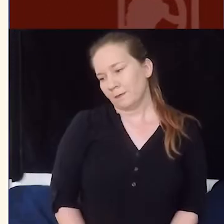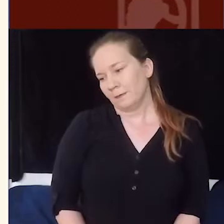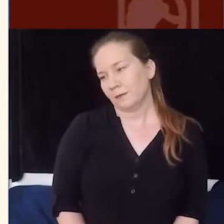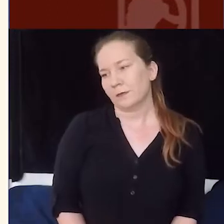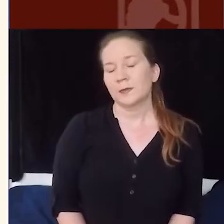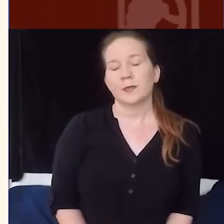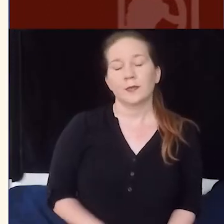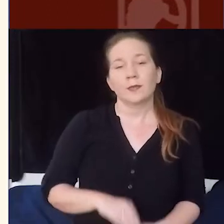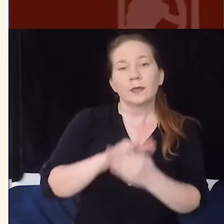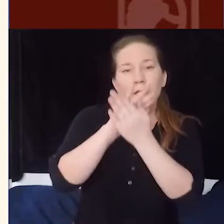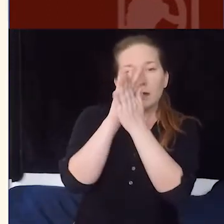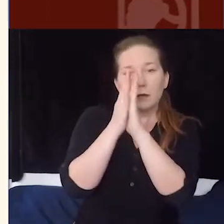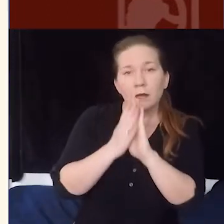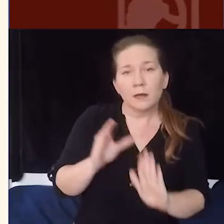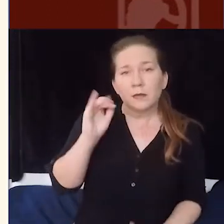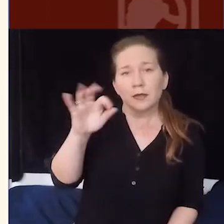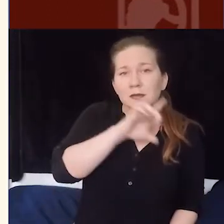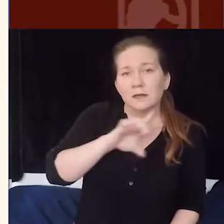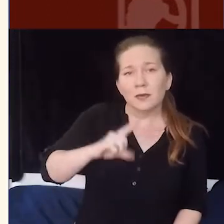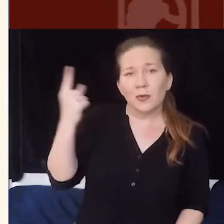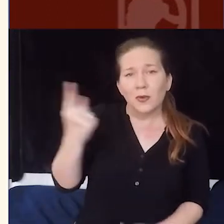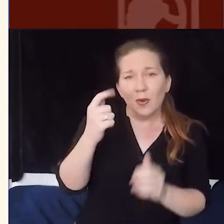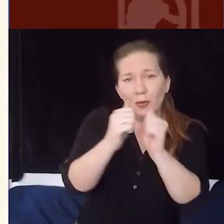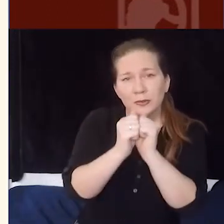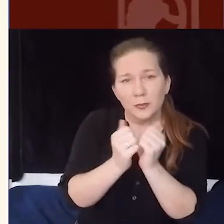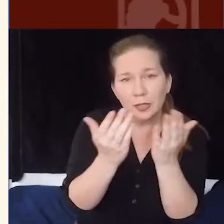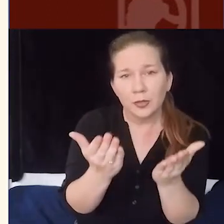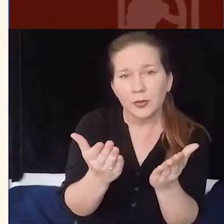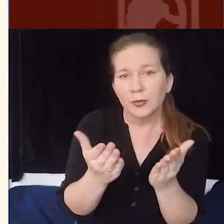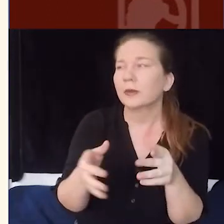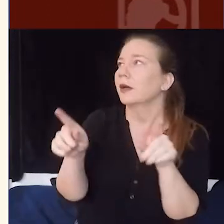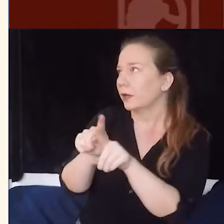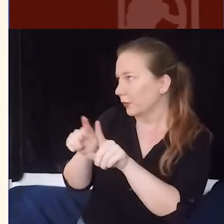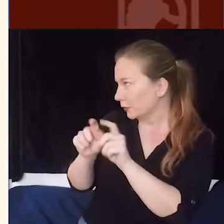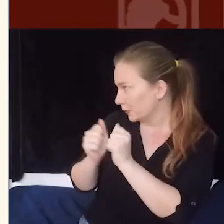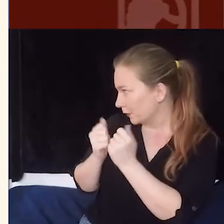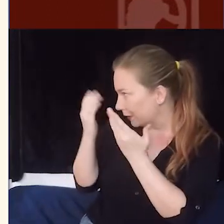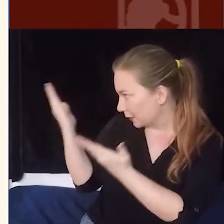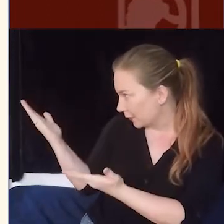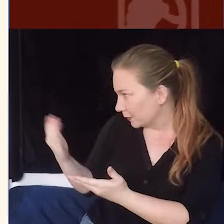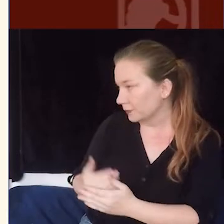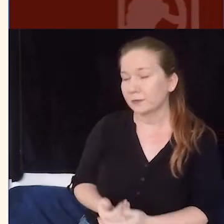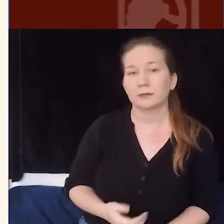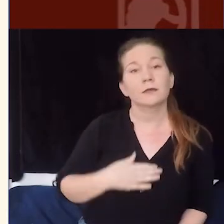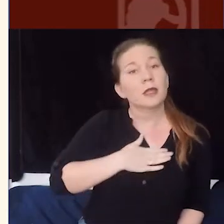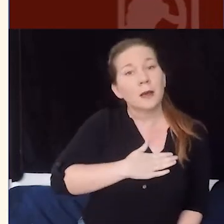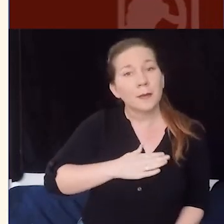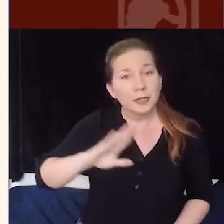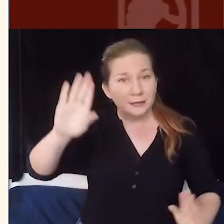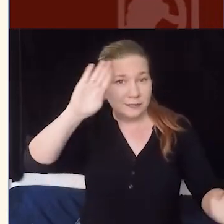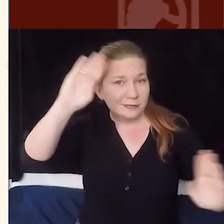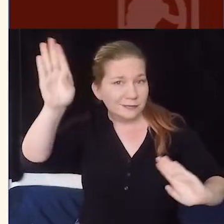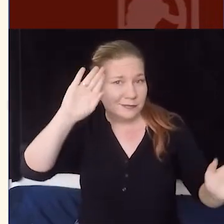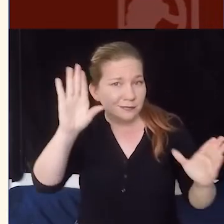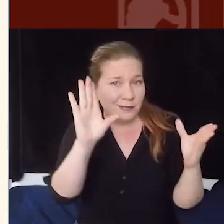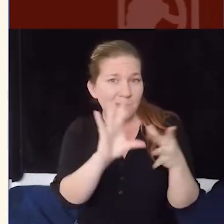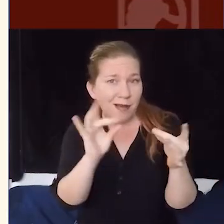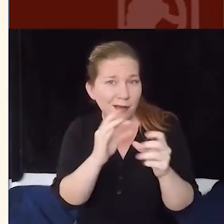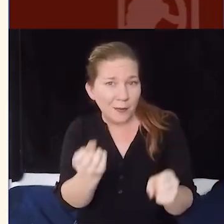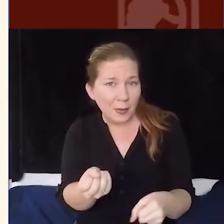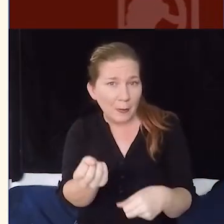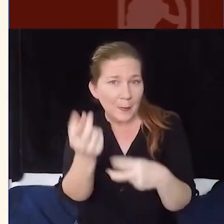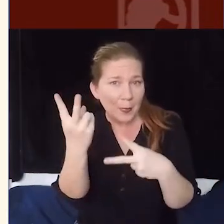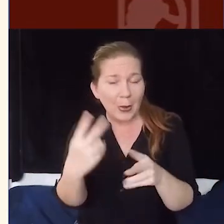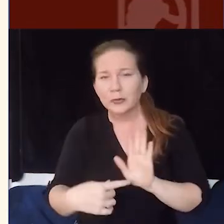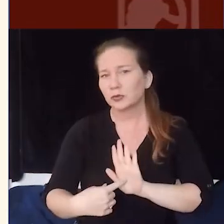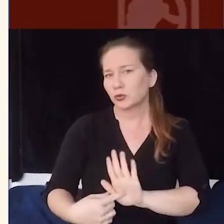be always with you. And also with you. Please wave to one another or post a comment as a sign of